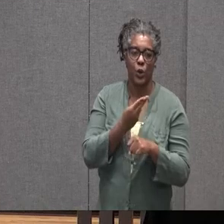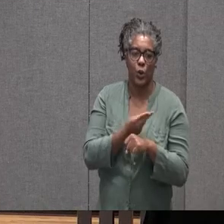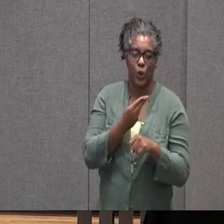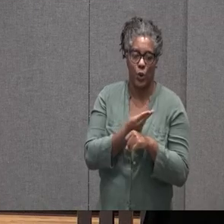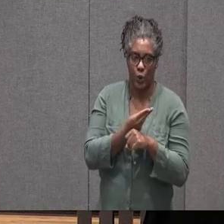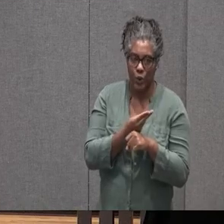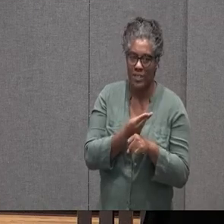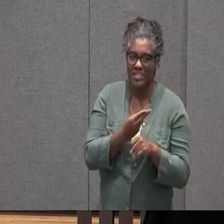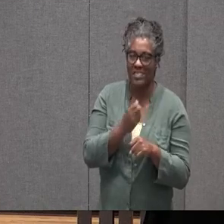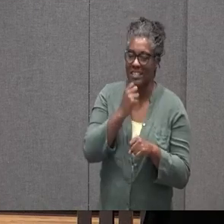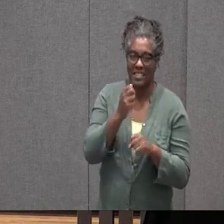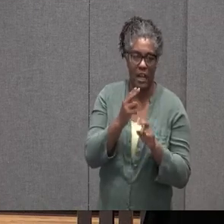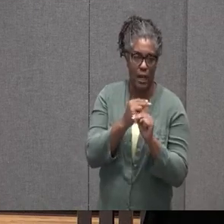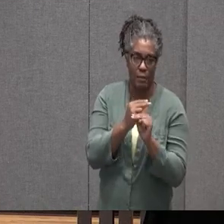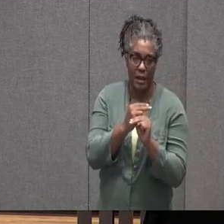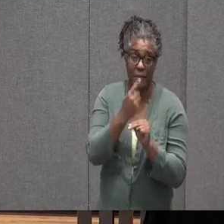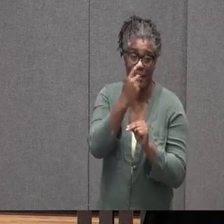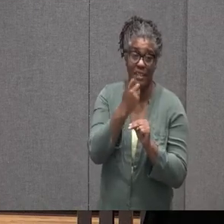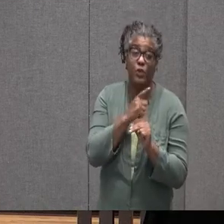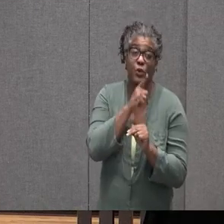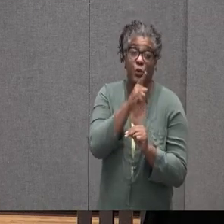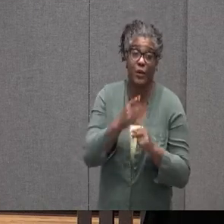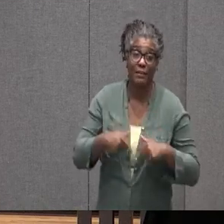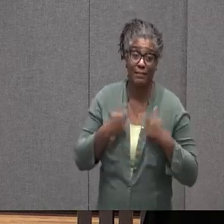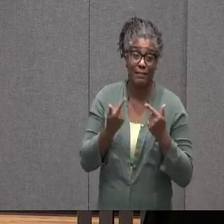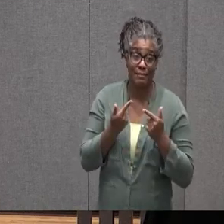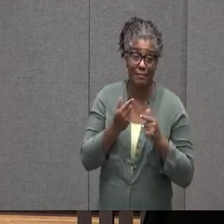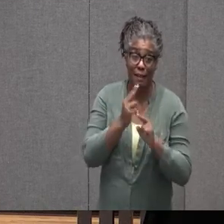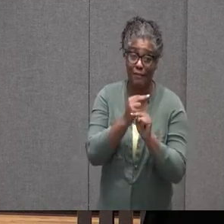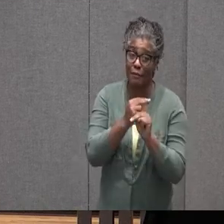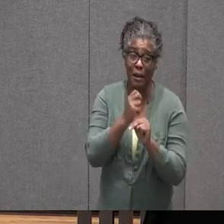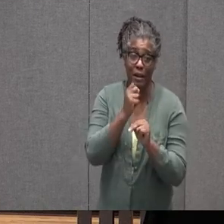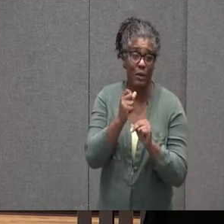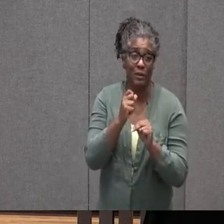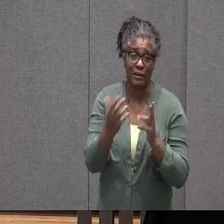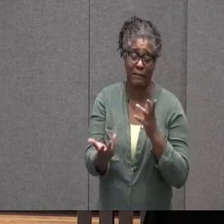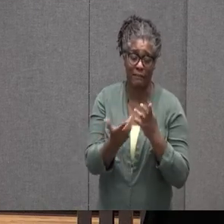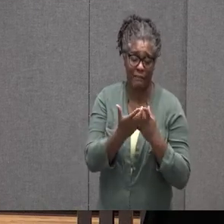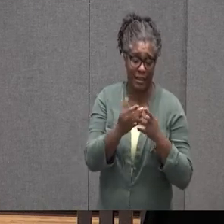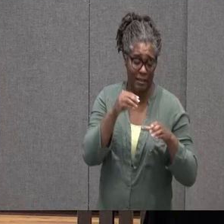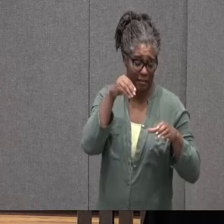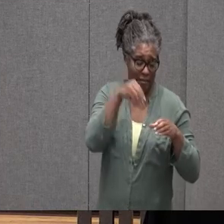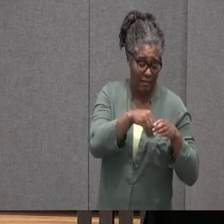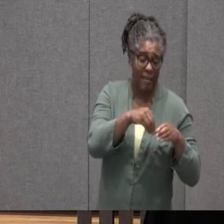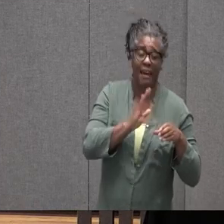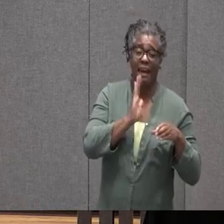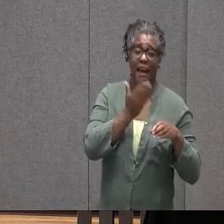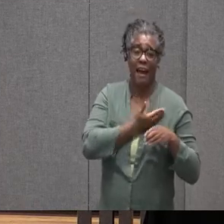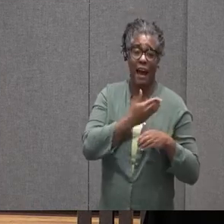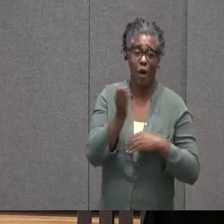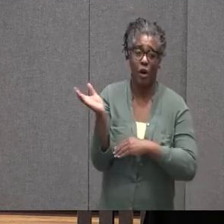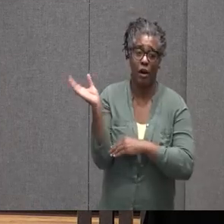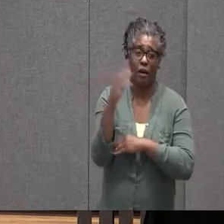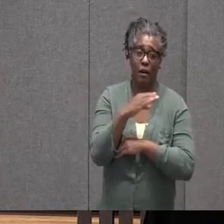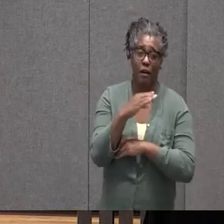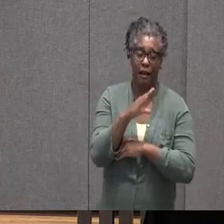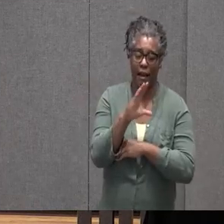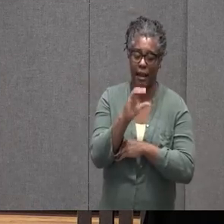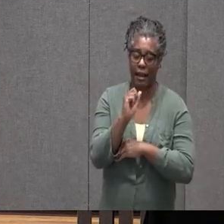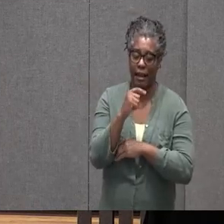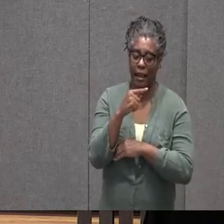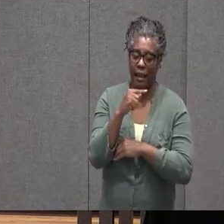would not fit into our catapult. No, I have glue all over me. So I think we have.